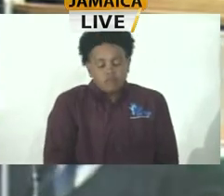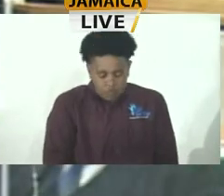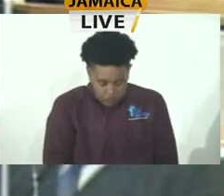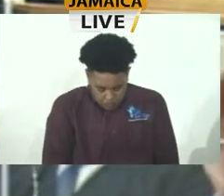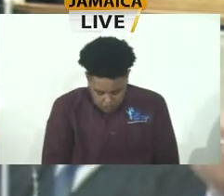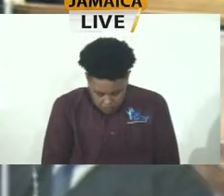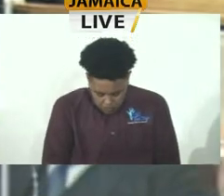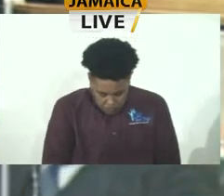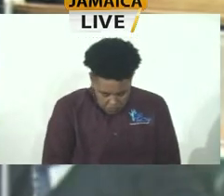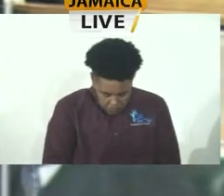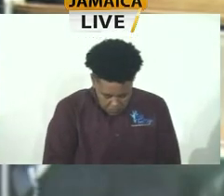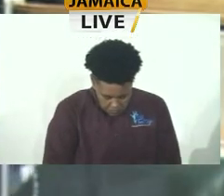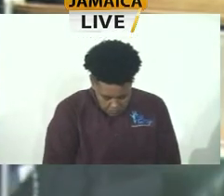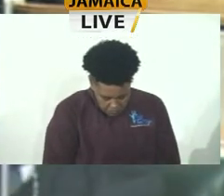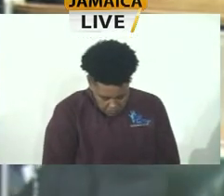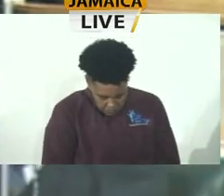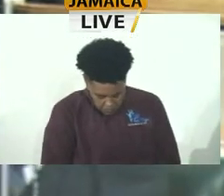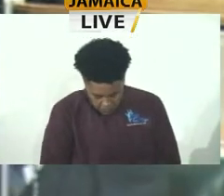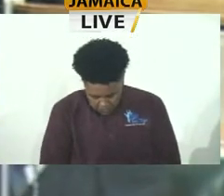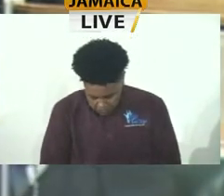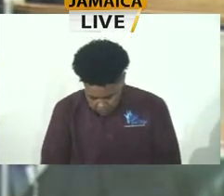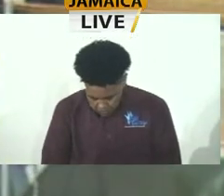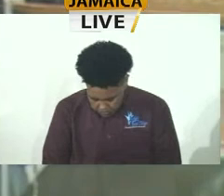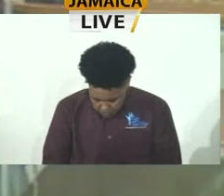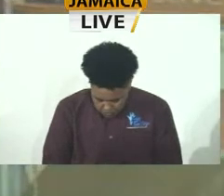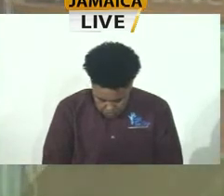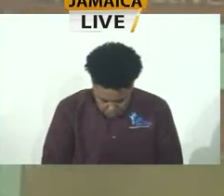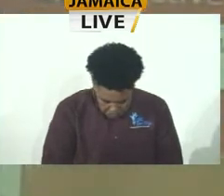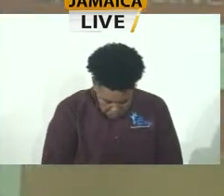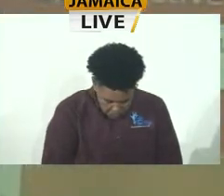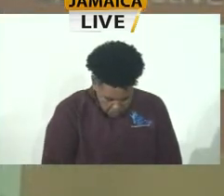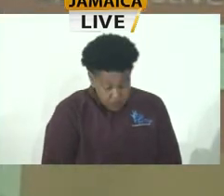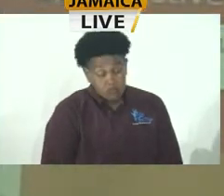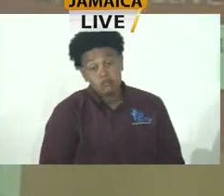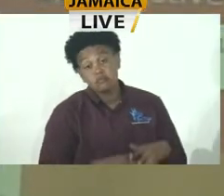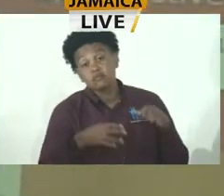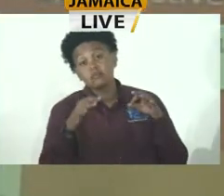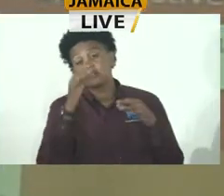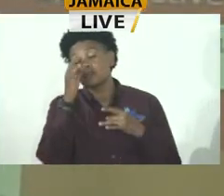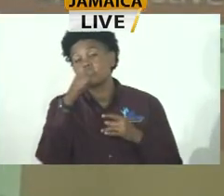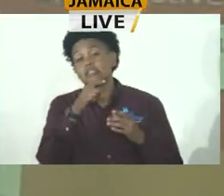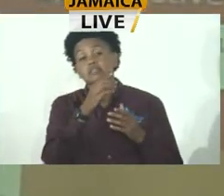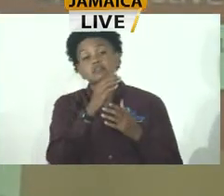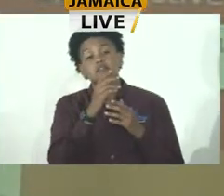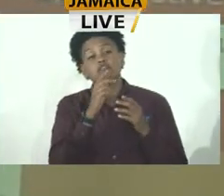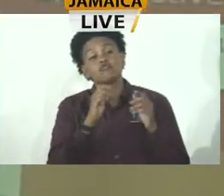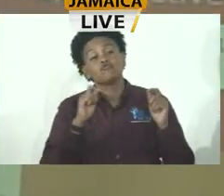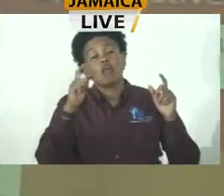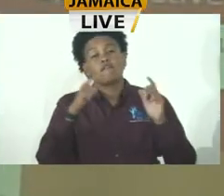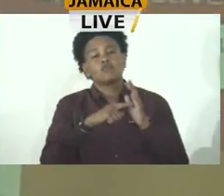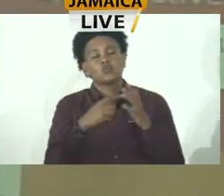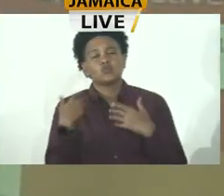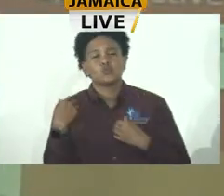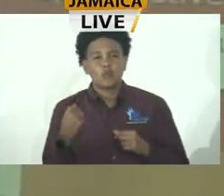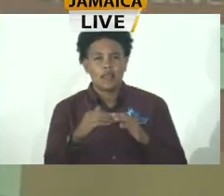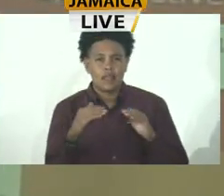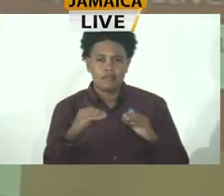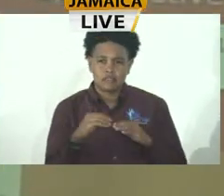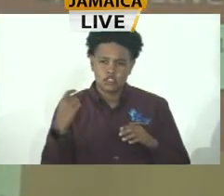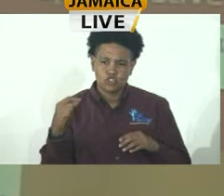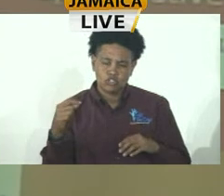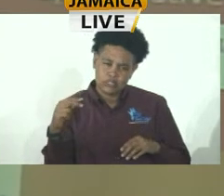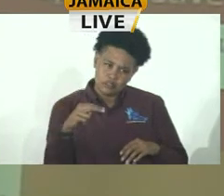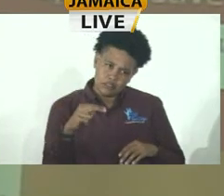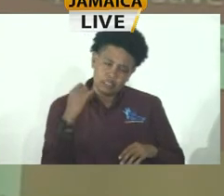this version of the graph showing the various threat levels in green if